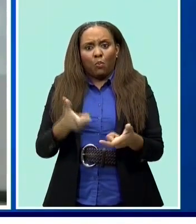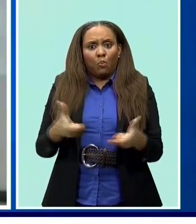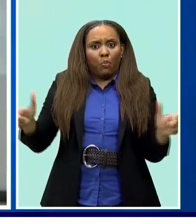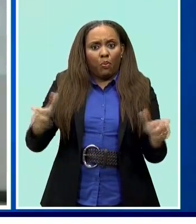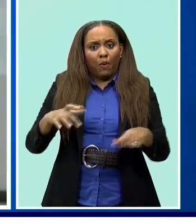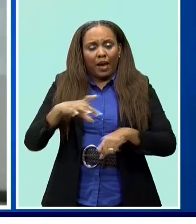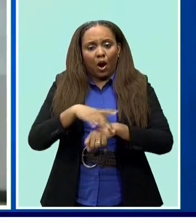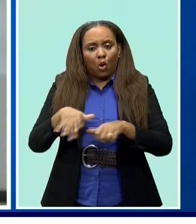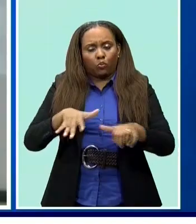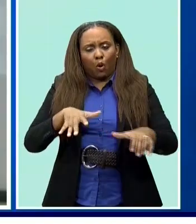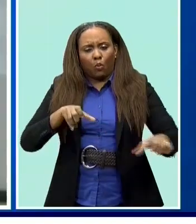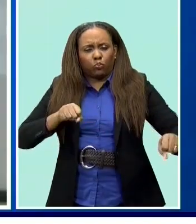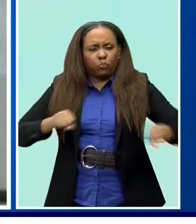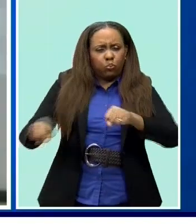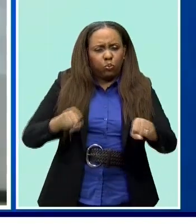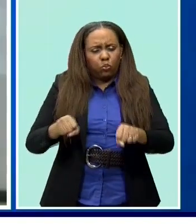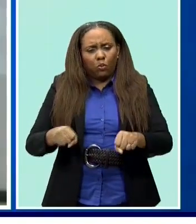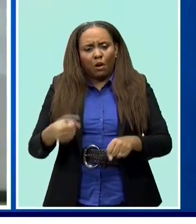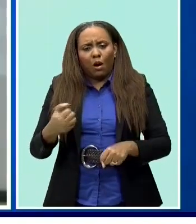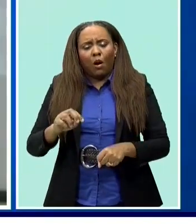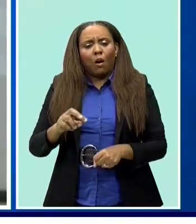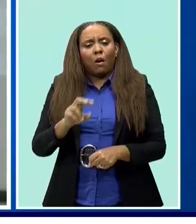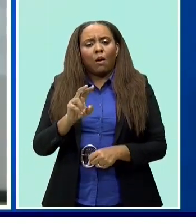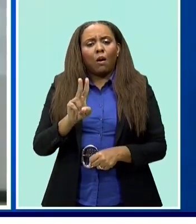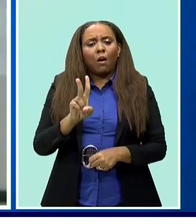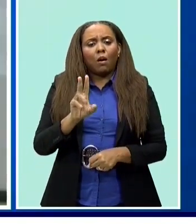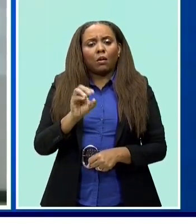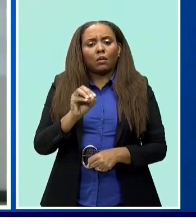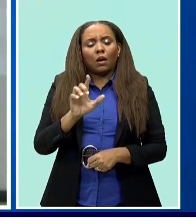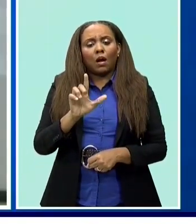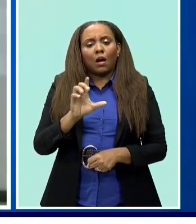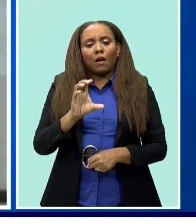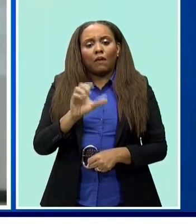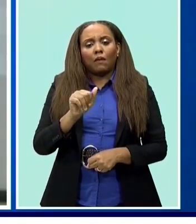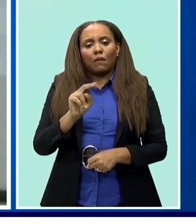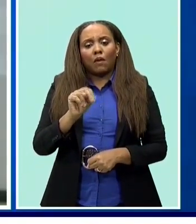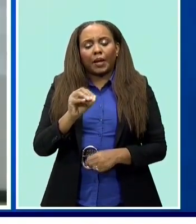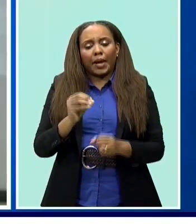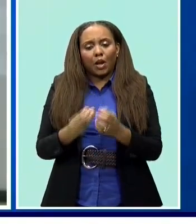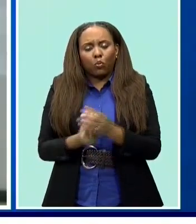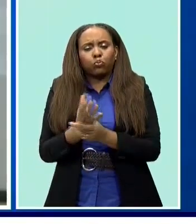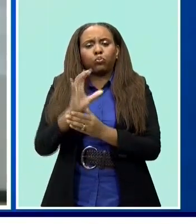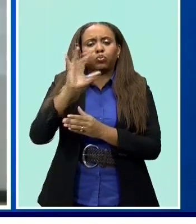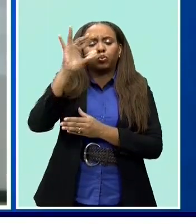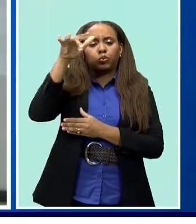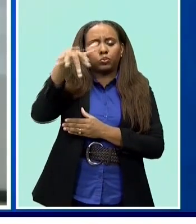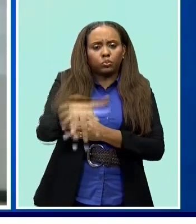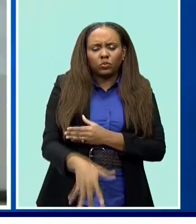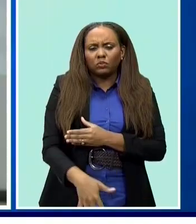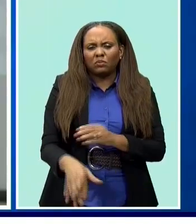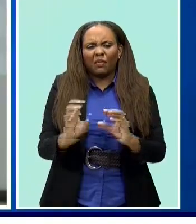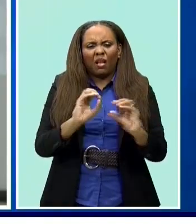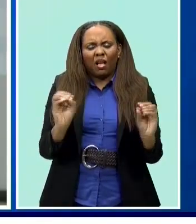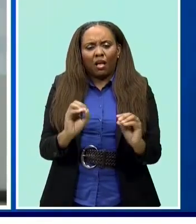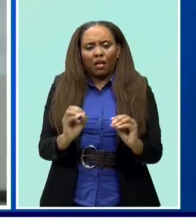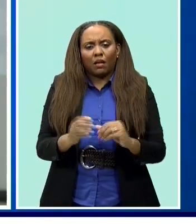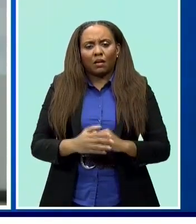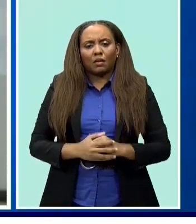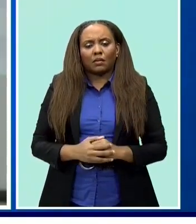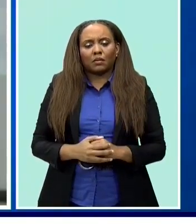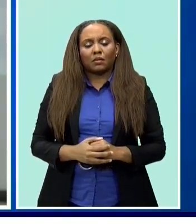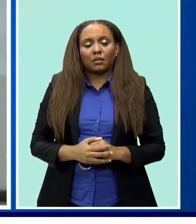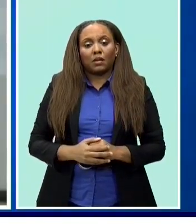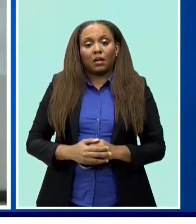of our sister countries in the regions have experienced. And so our people as a population, as a